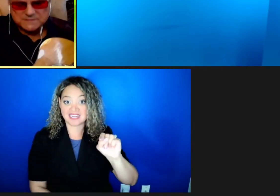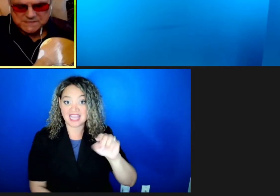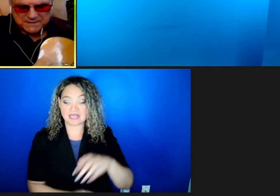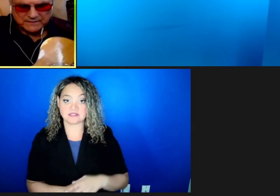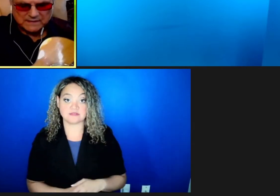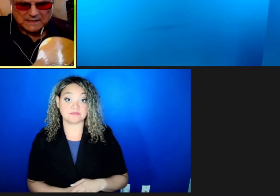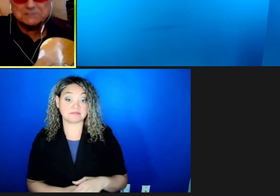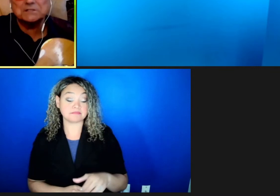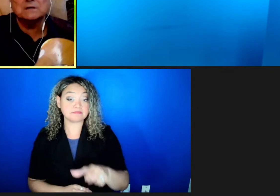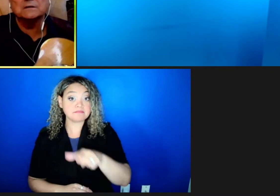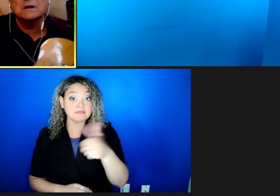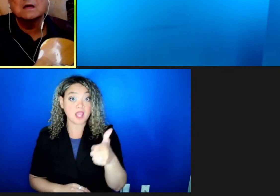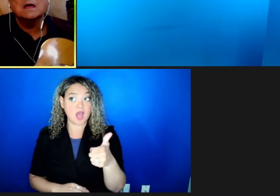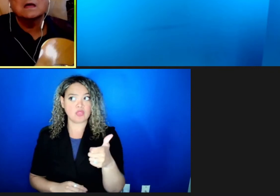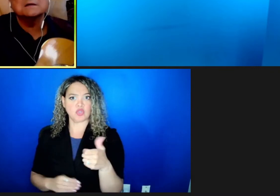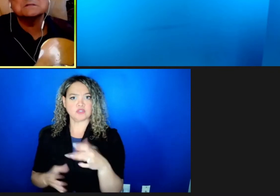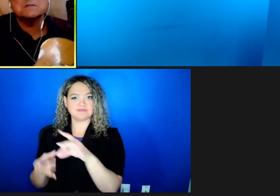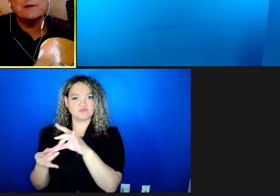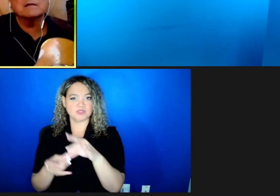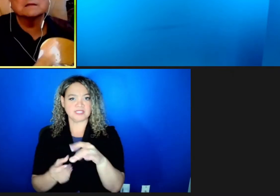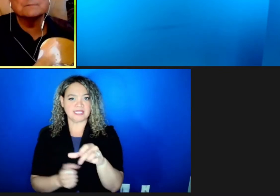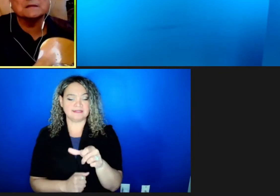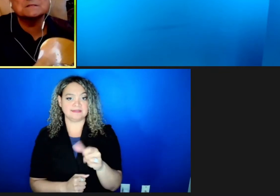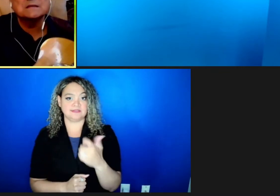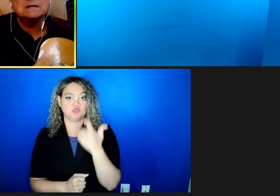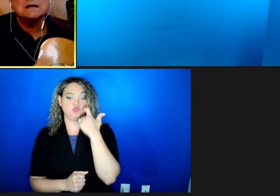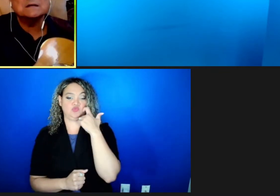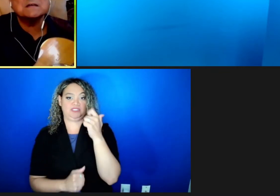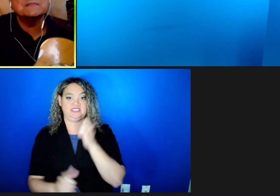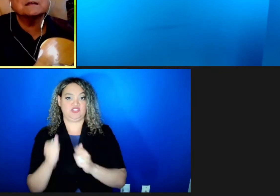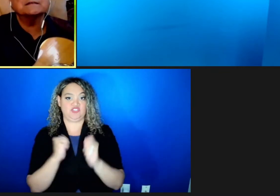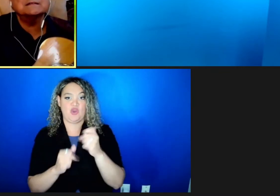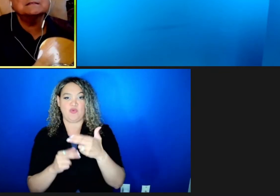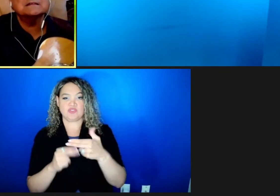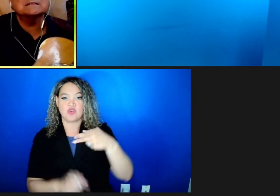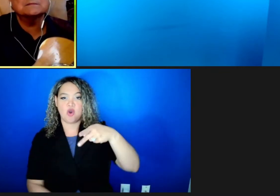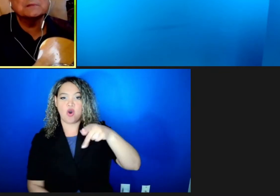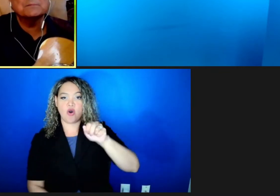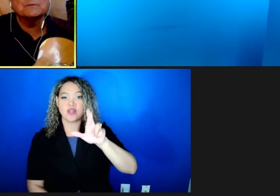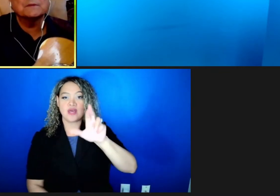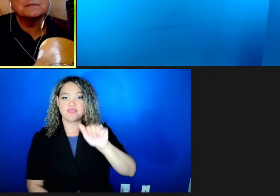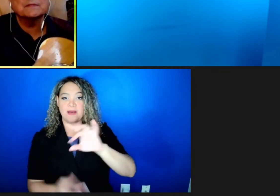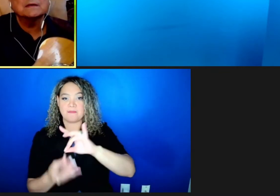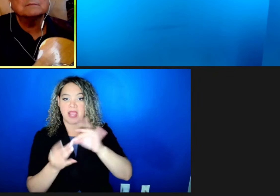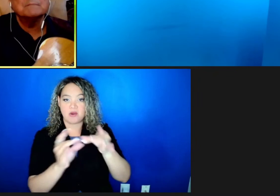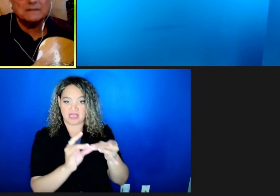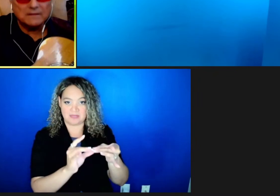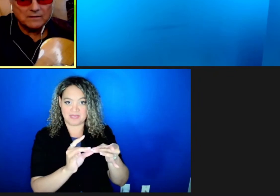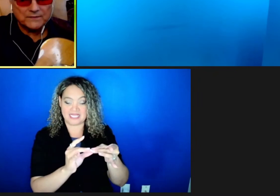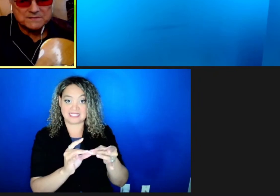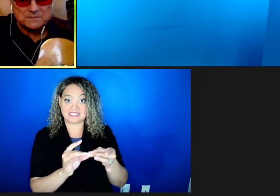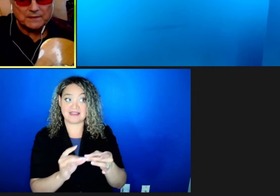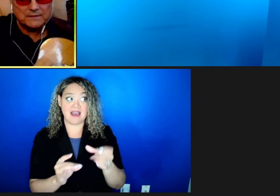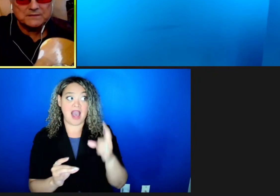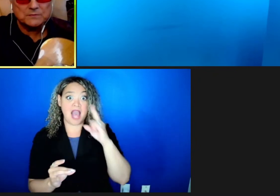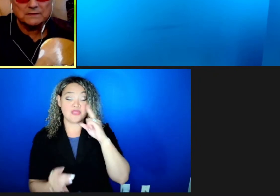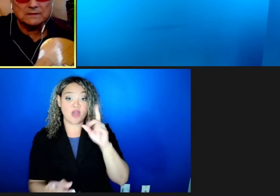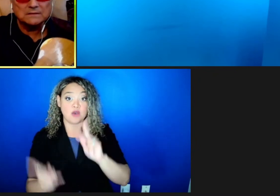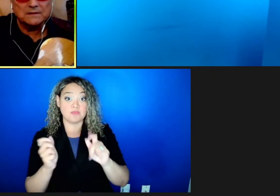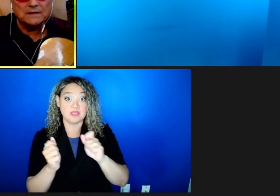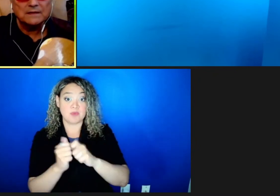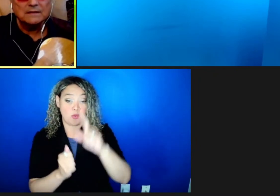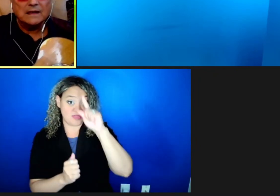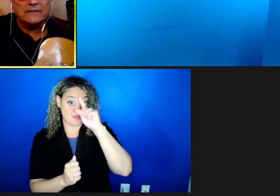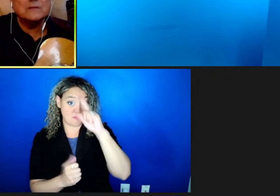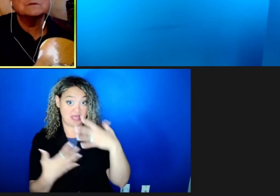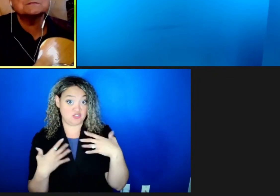with concerning the last show is the Paralympics. I said that I didn't think that people with mental health disabilities were